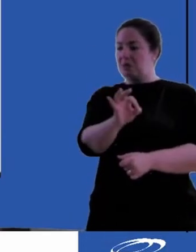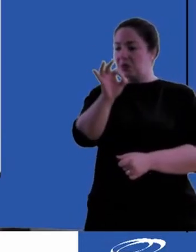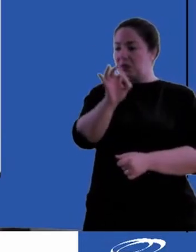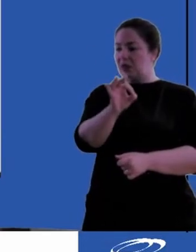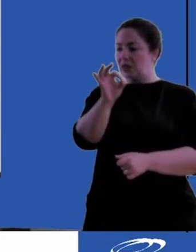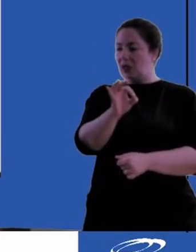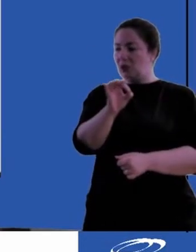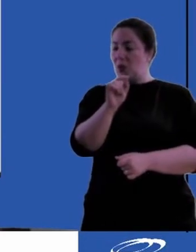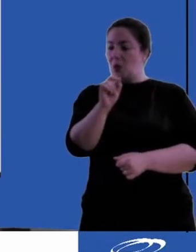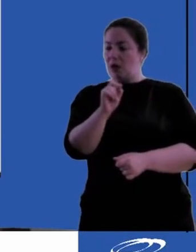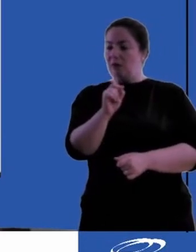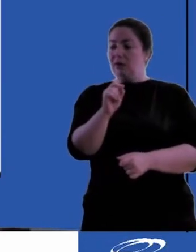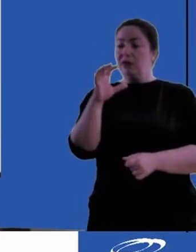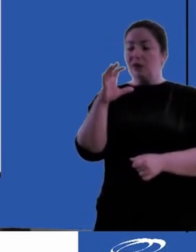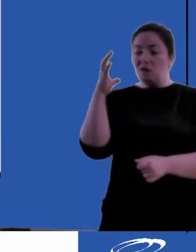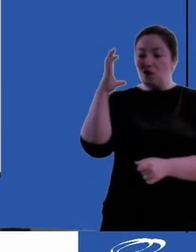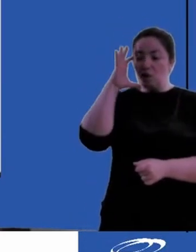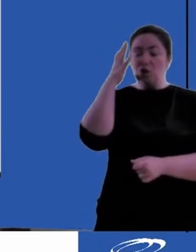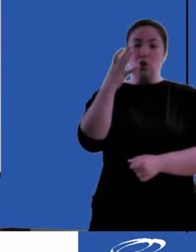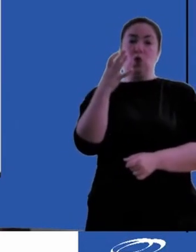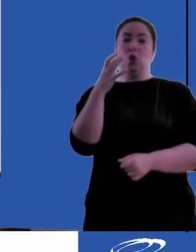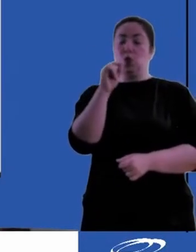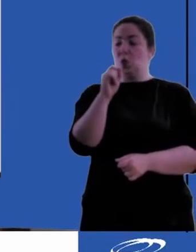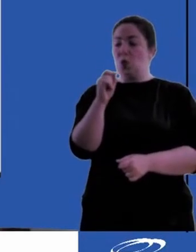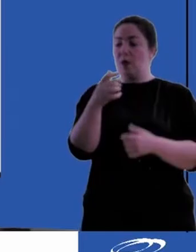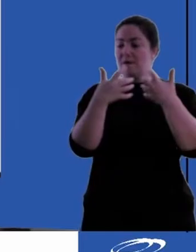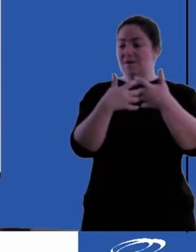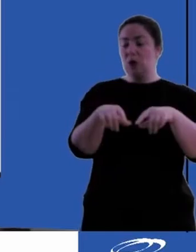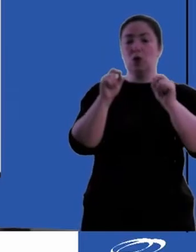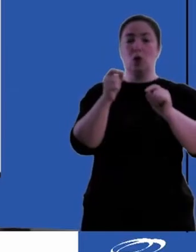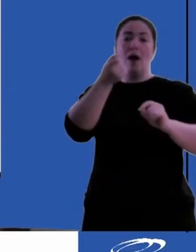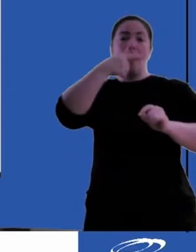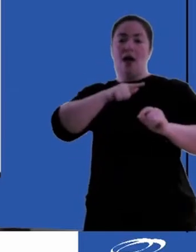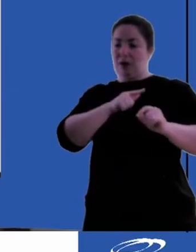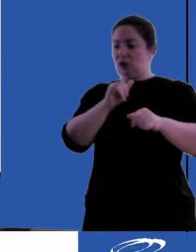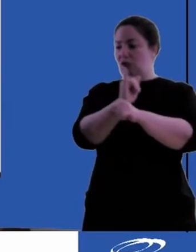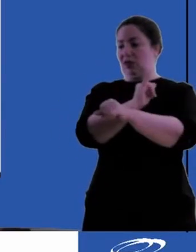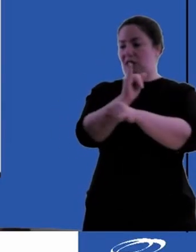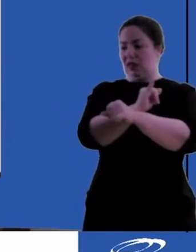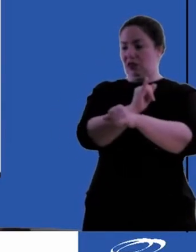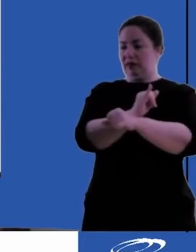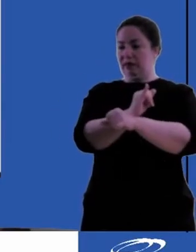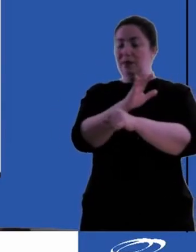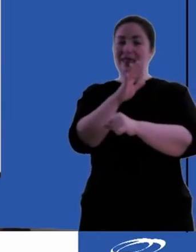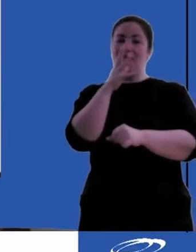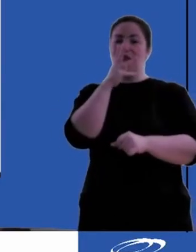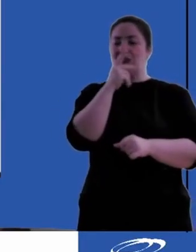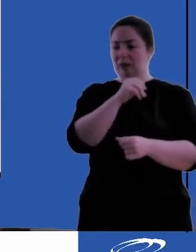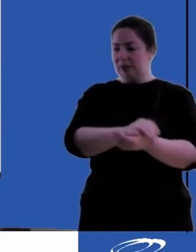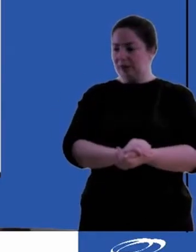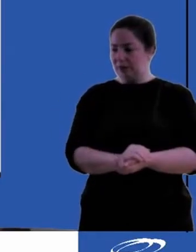72%. And that's why people want to turn to molecular diagnostics, because we have culture negative periprosthetic